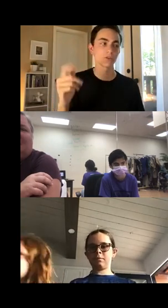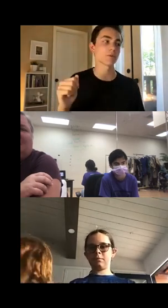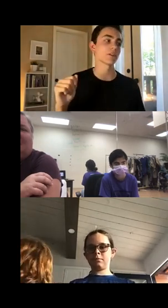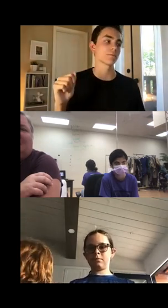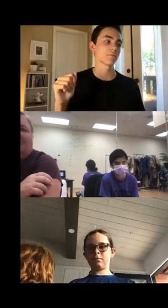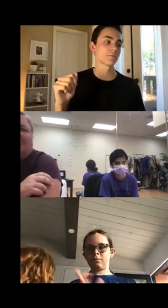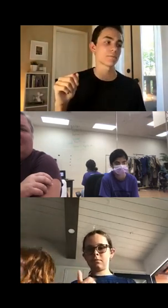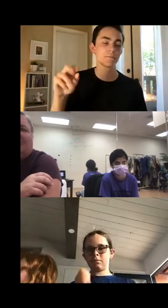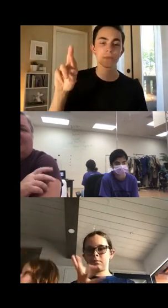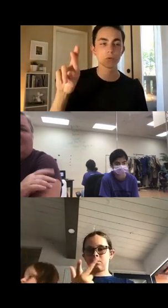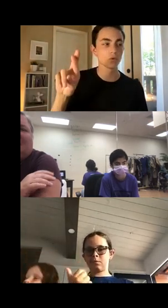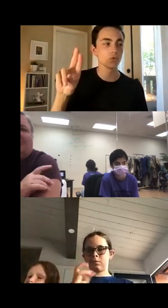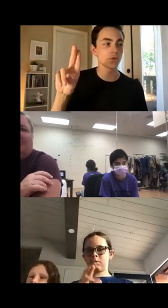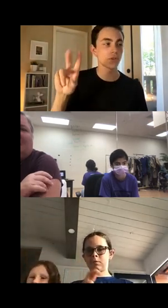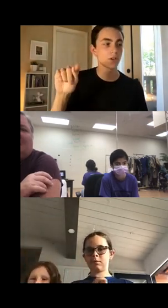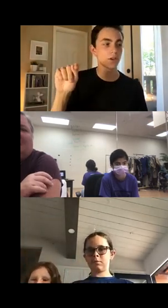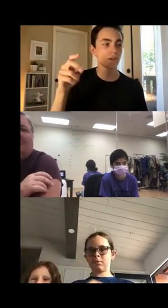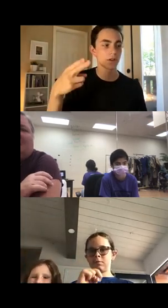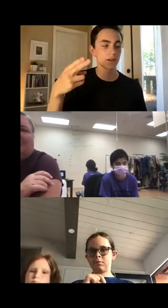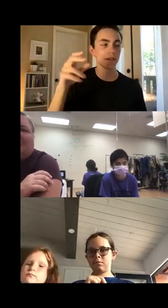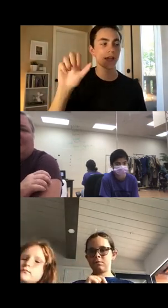of my fingerspelling. Ruth,